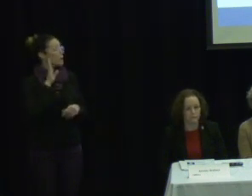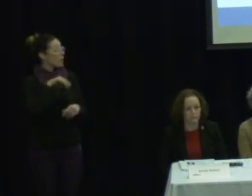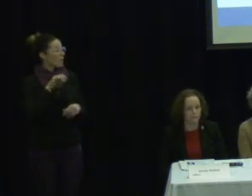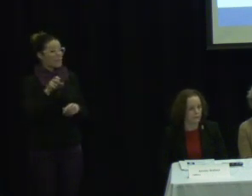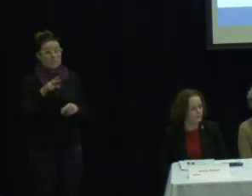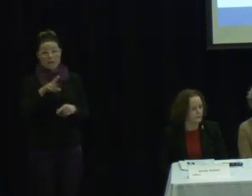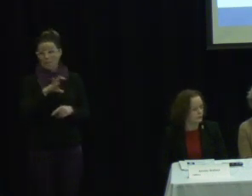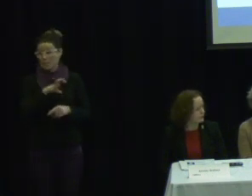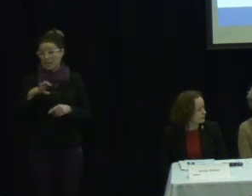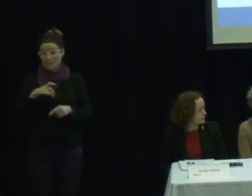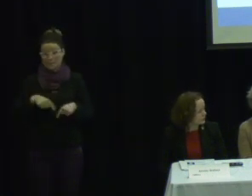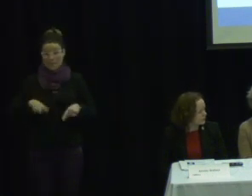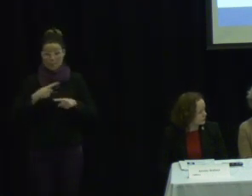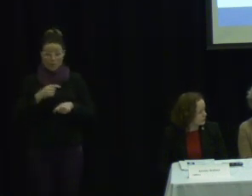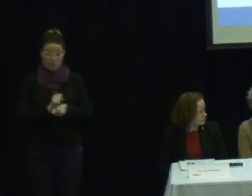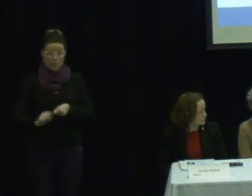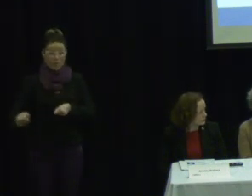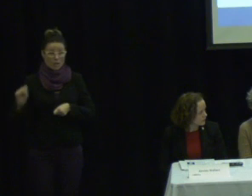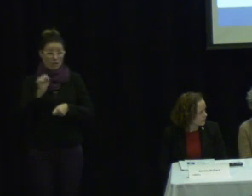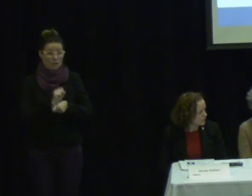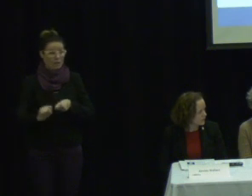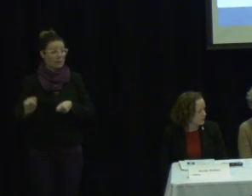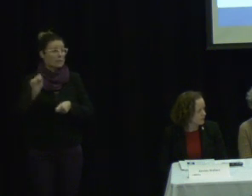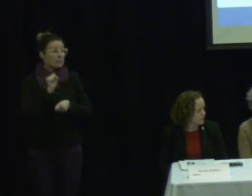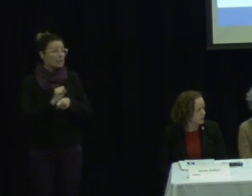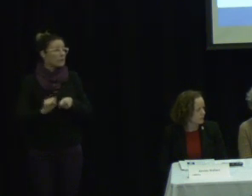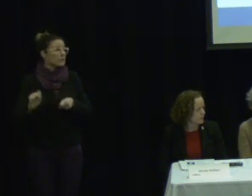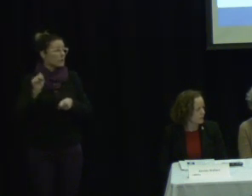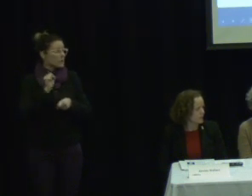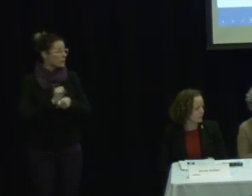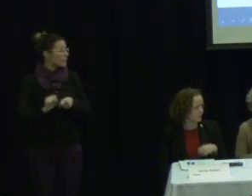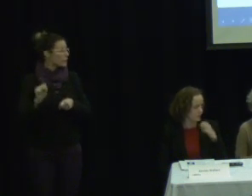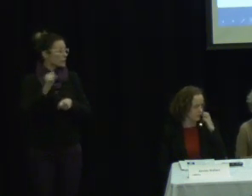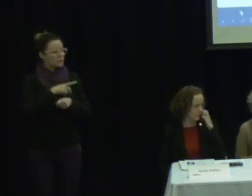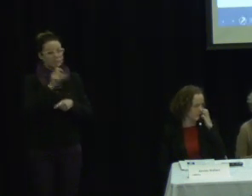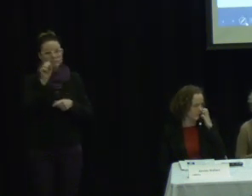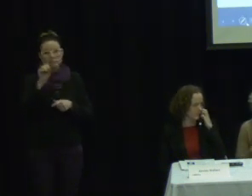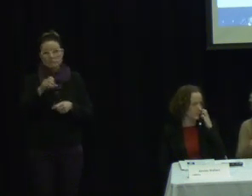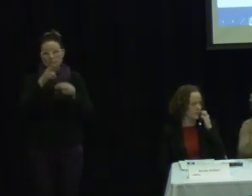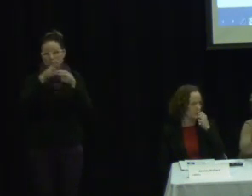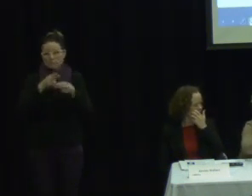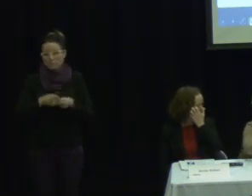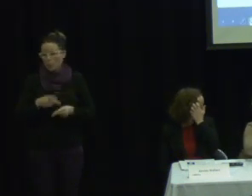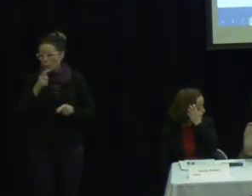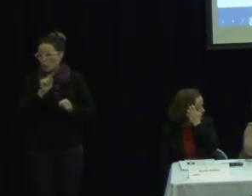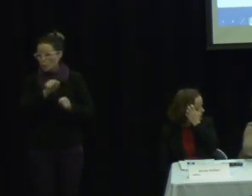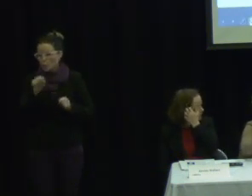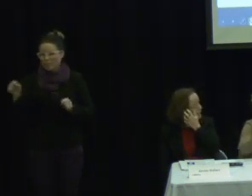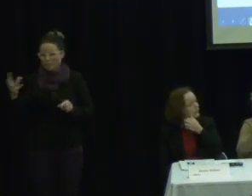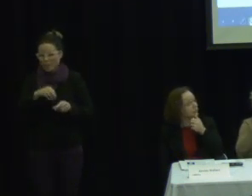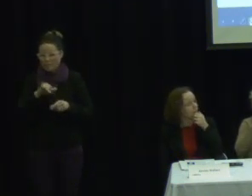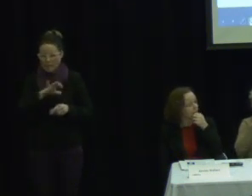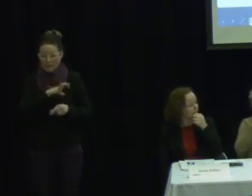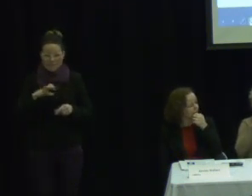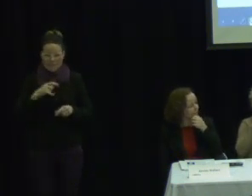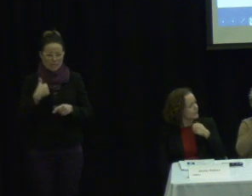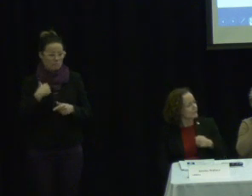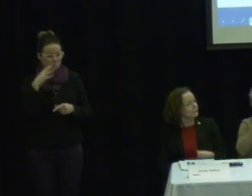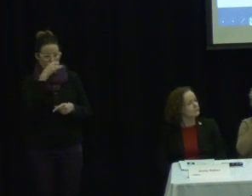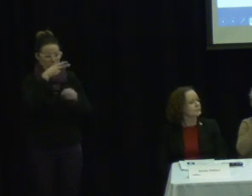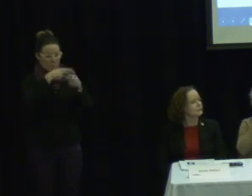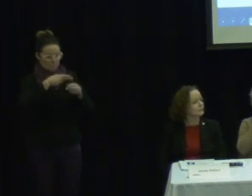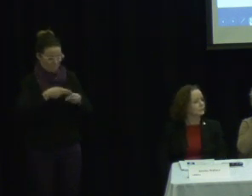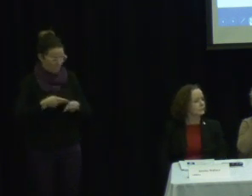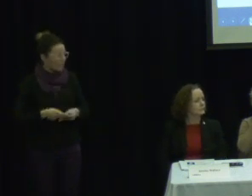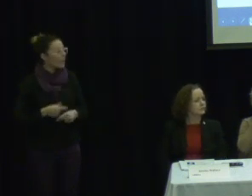on this tirelessly. Suhair and Tracy and Rusty and the like. We did a